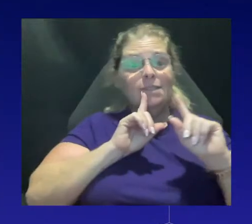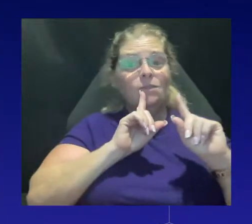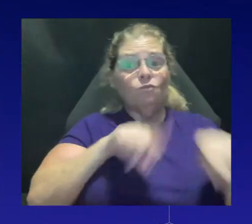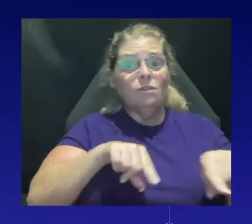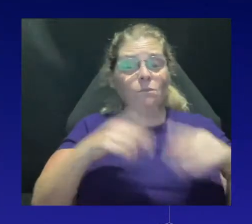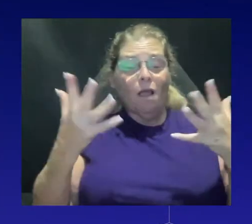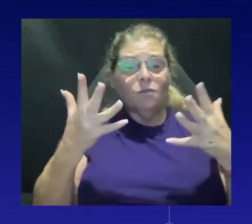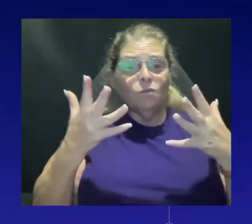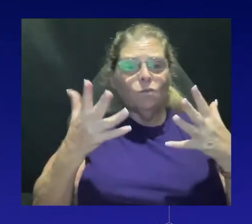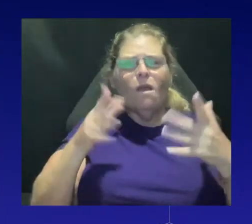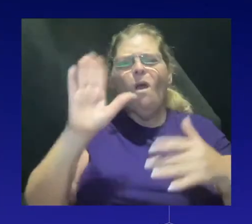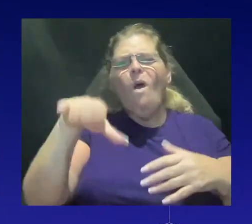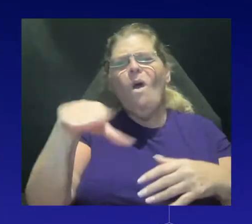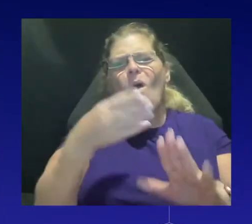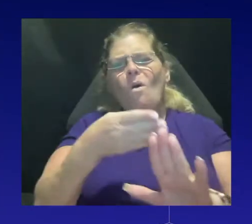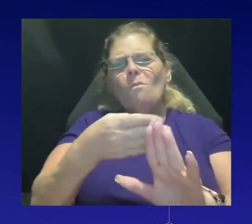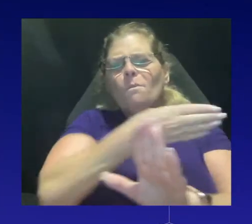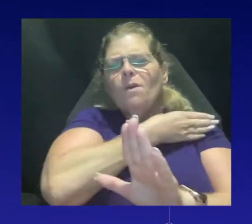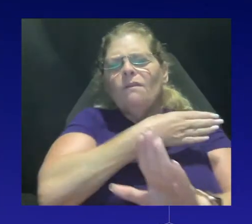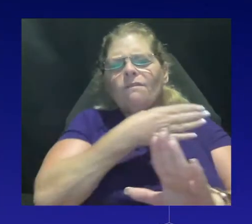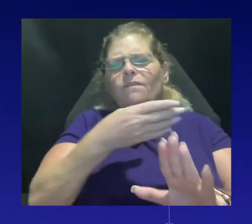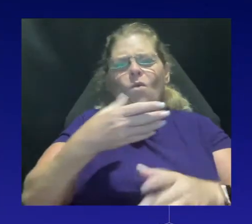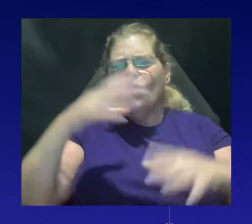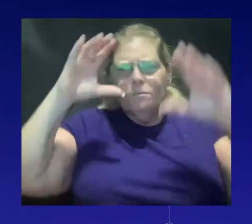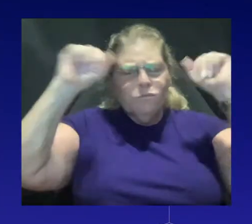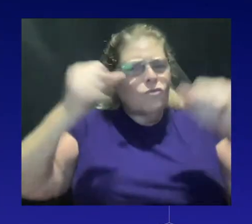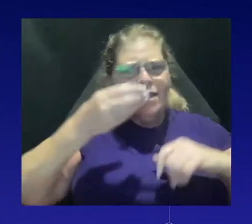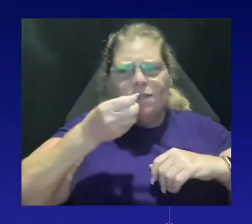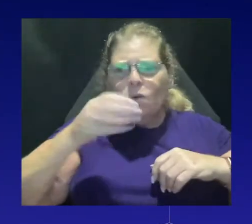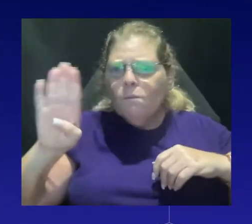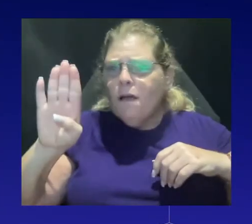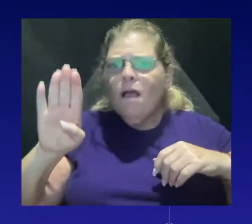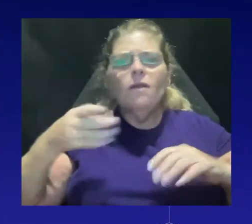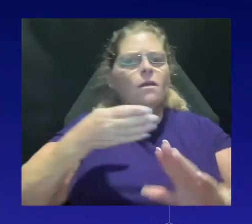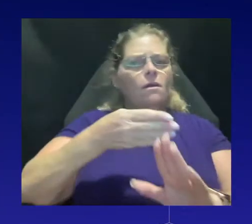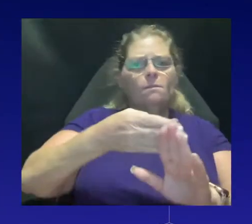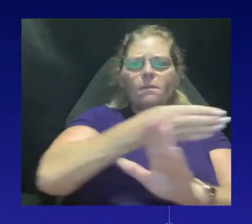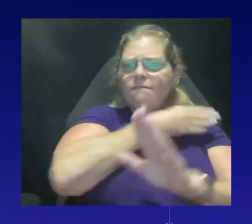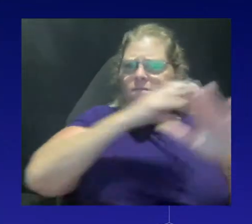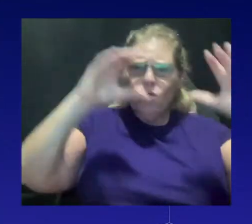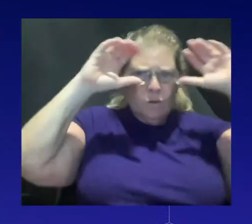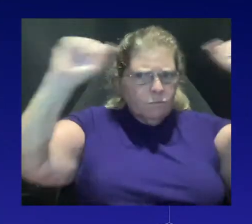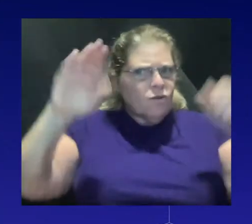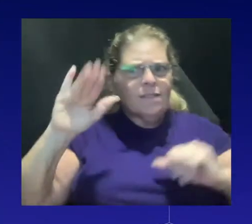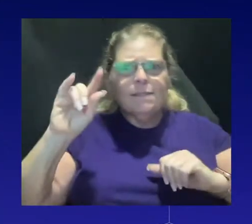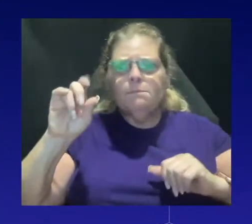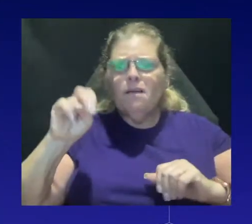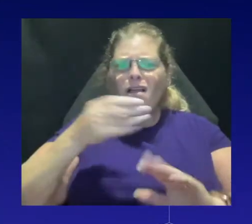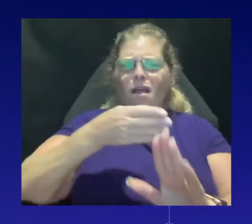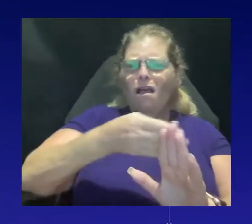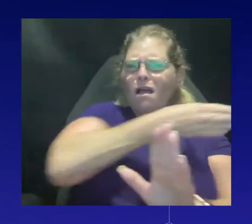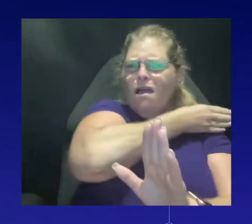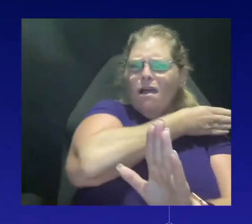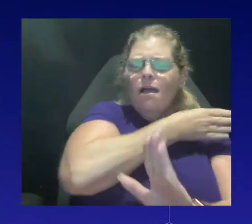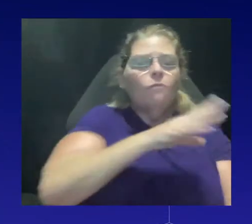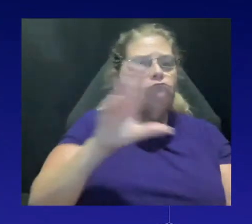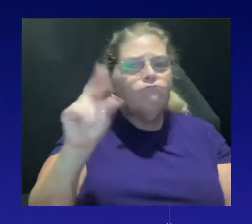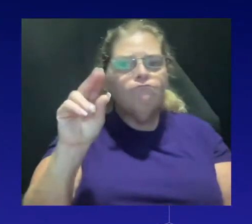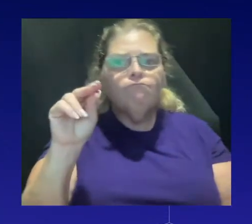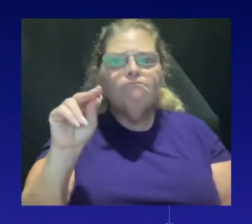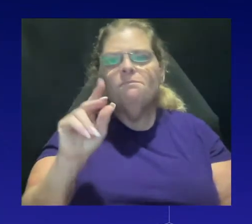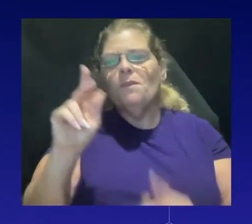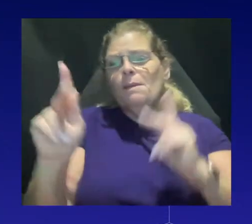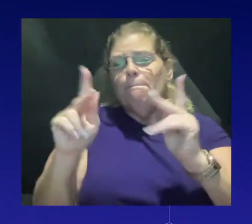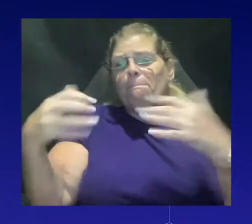pre-President Obama and now President Biden, said, oh no, it's the people's health, it's